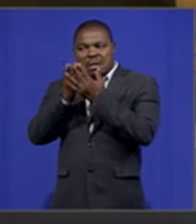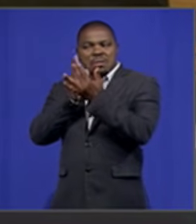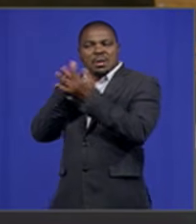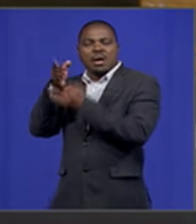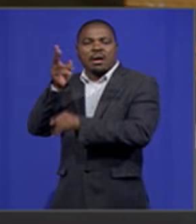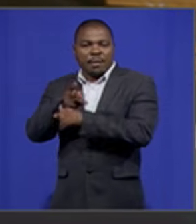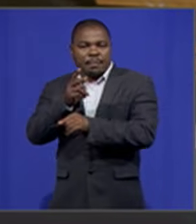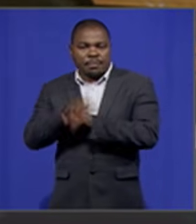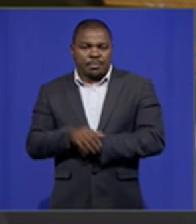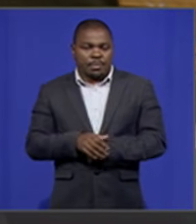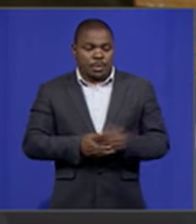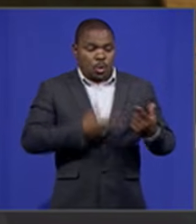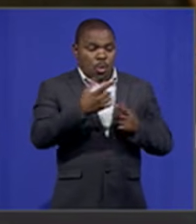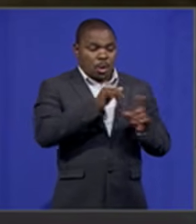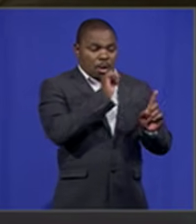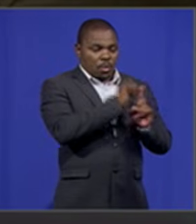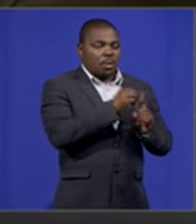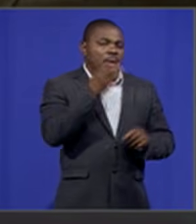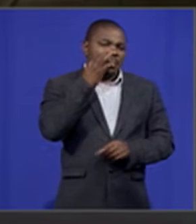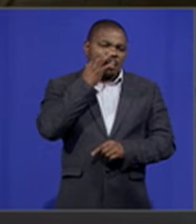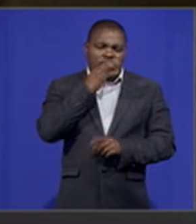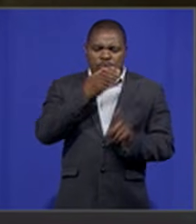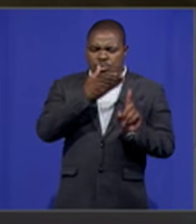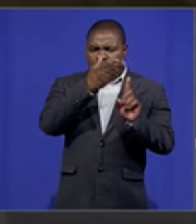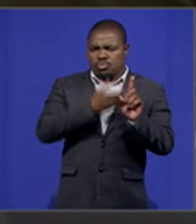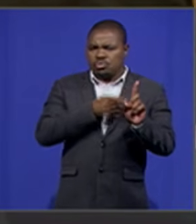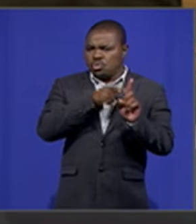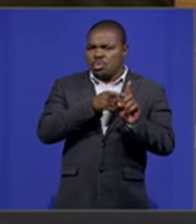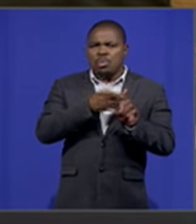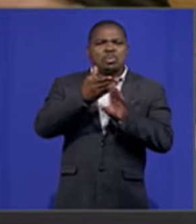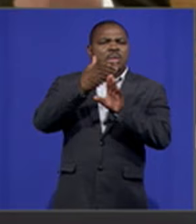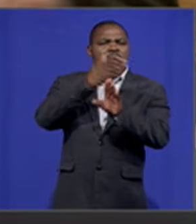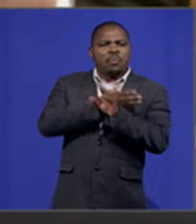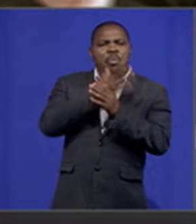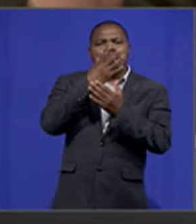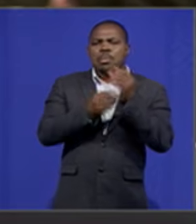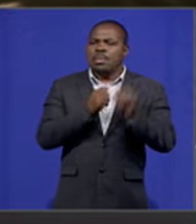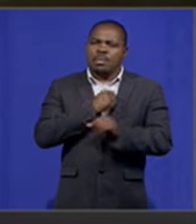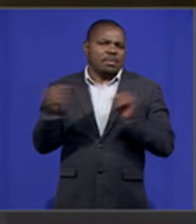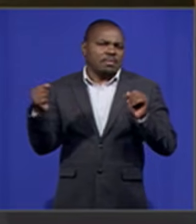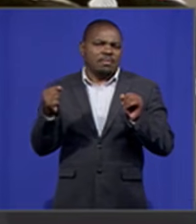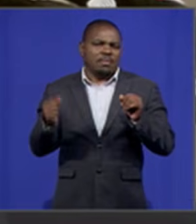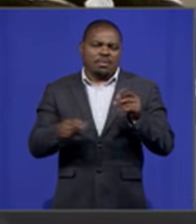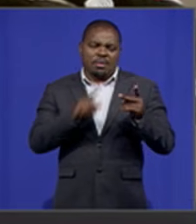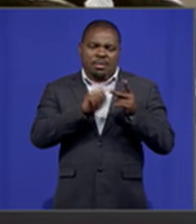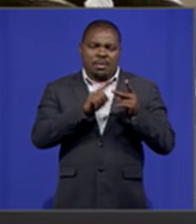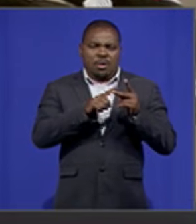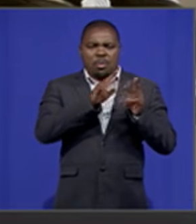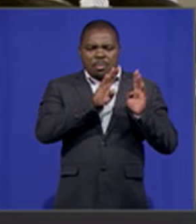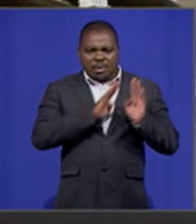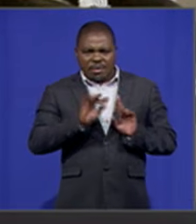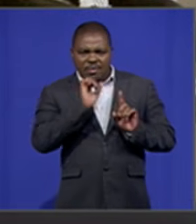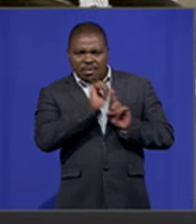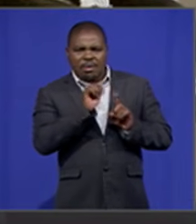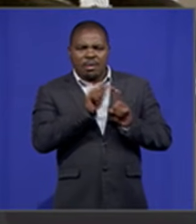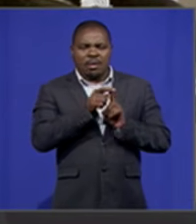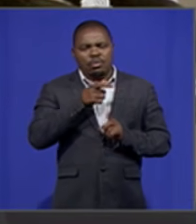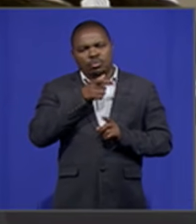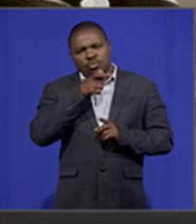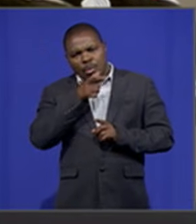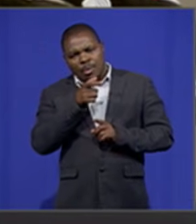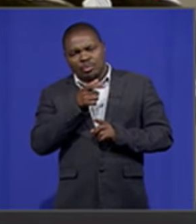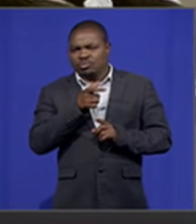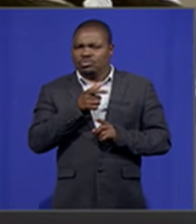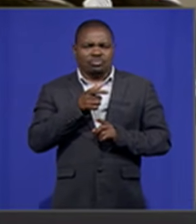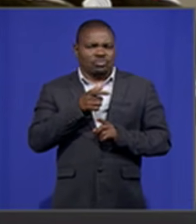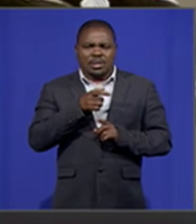le bona ba ile ba iphetolela ka la gore Adams ga se a ka tšhabela maphodisa le gona maitshwaro a gagwe le tšhomišo ya polelo ya gagwe go ka